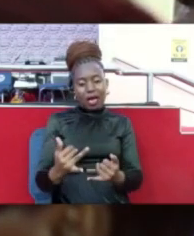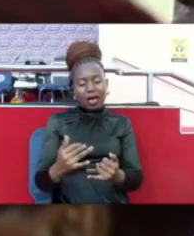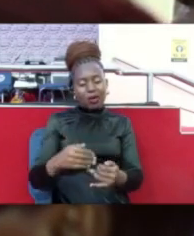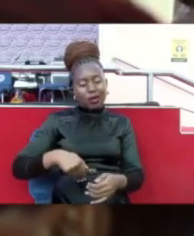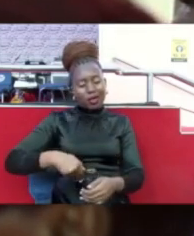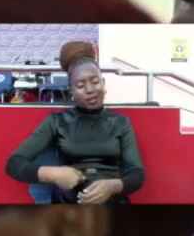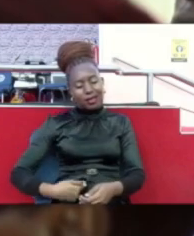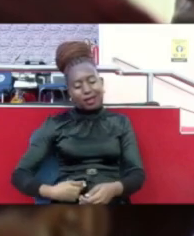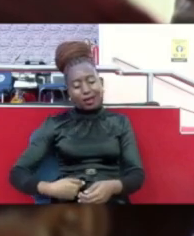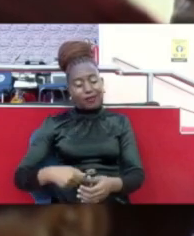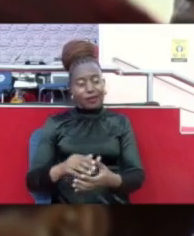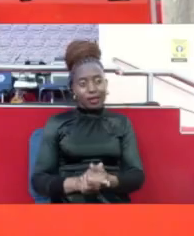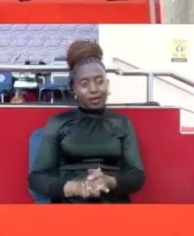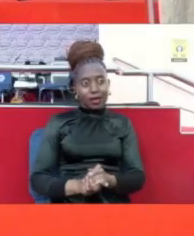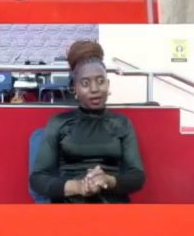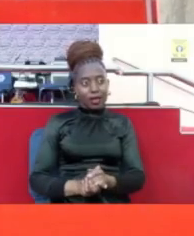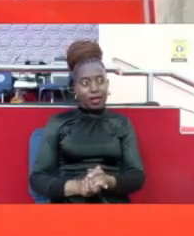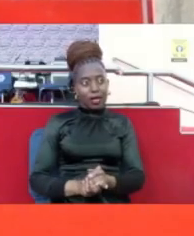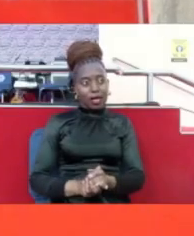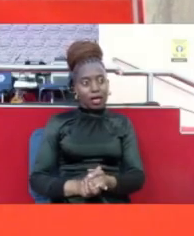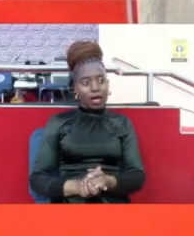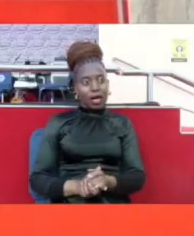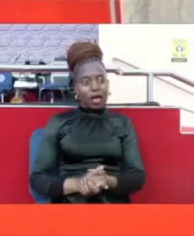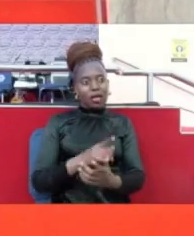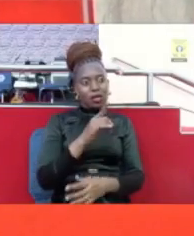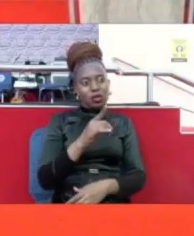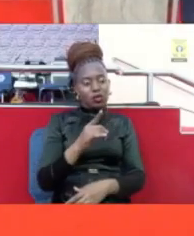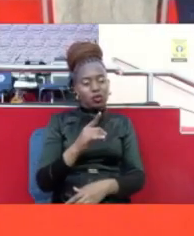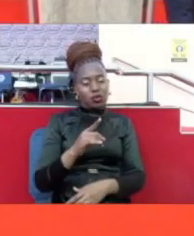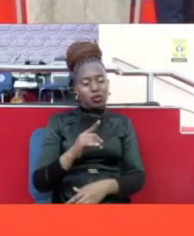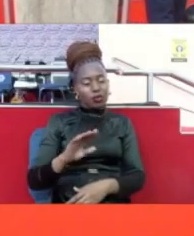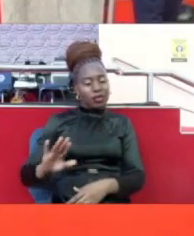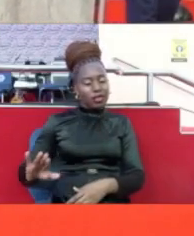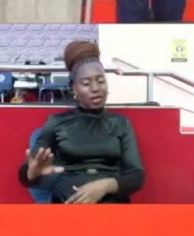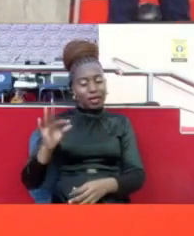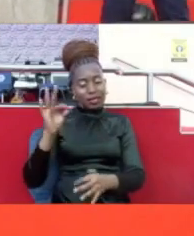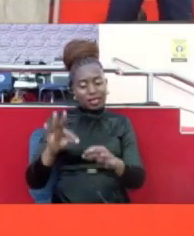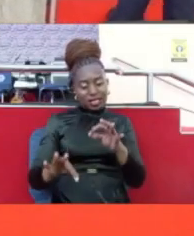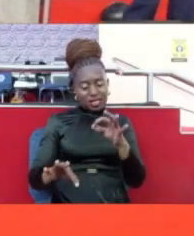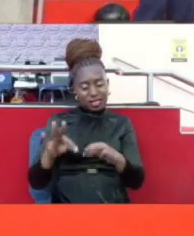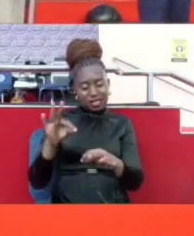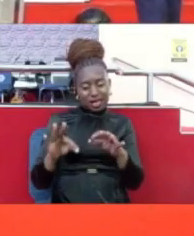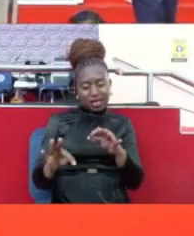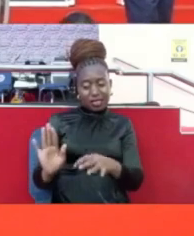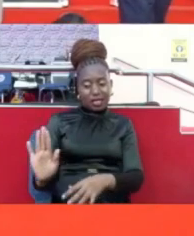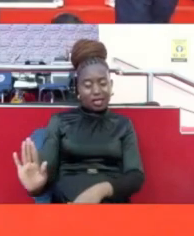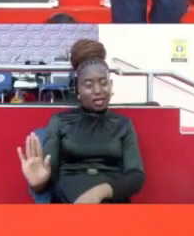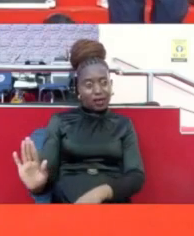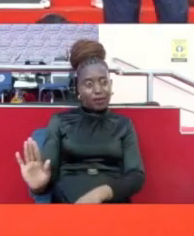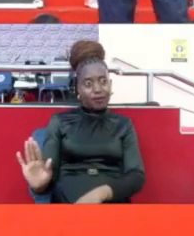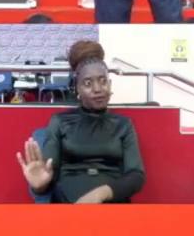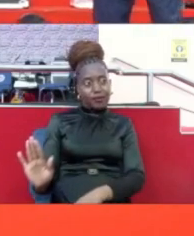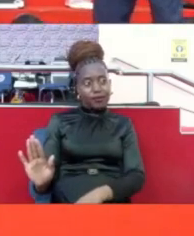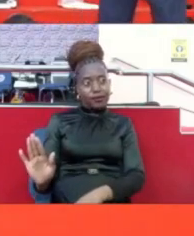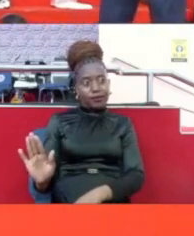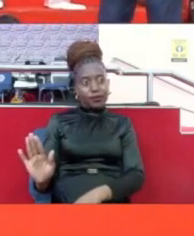njaa. And rather than judge them, na badala ya kuhukumu, you go to their back door so the neighbors don't